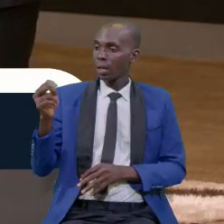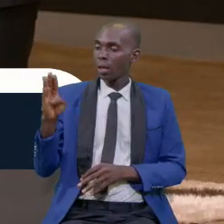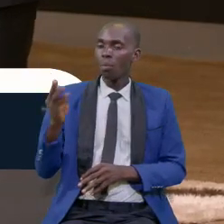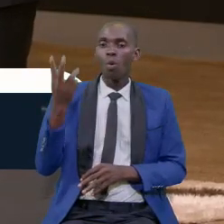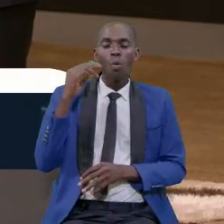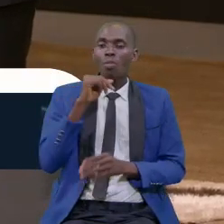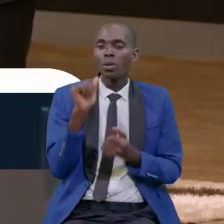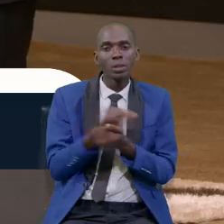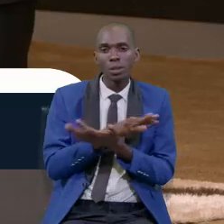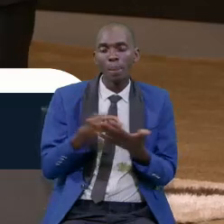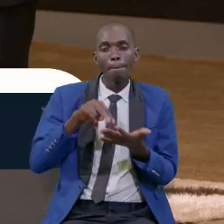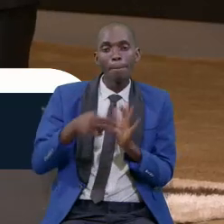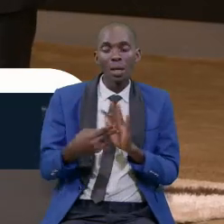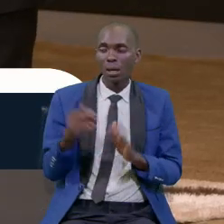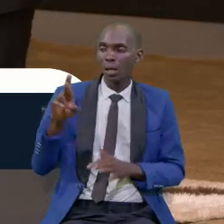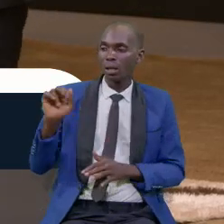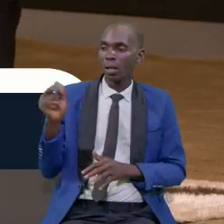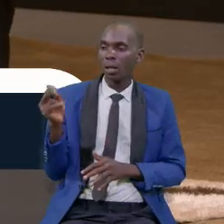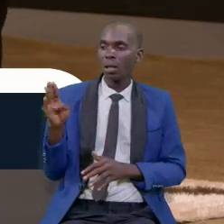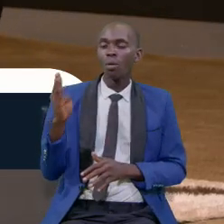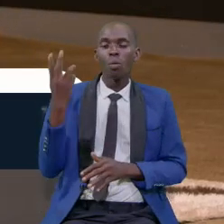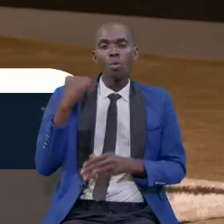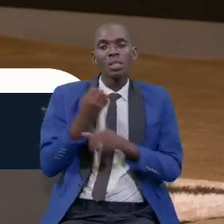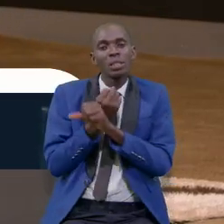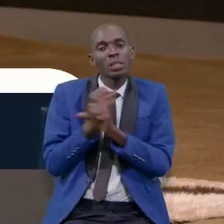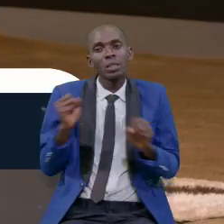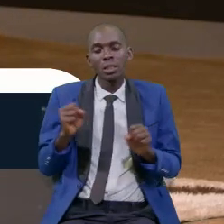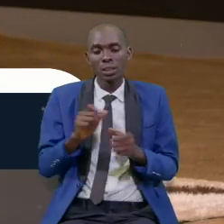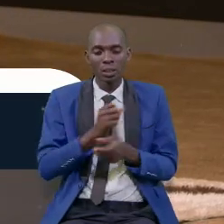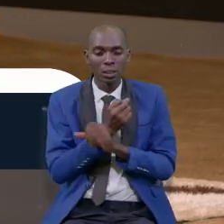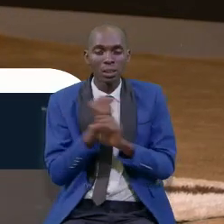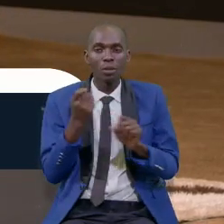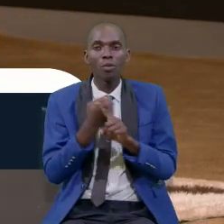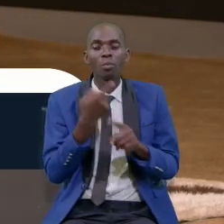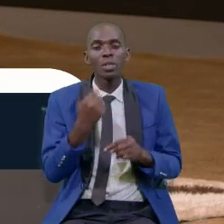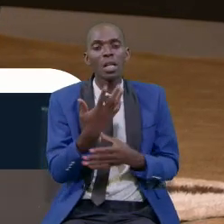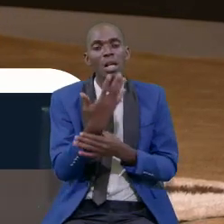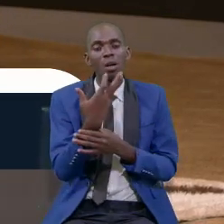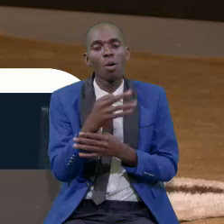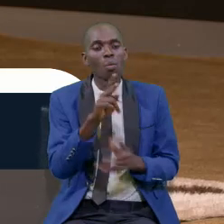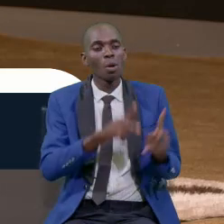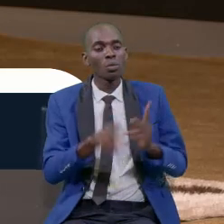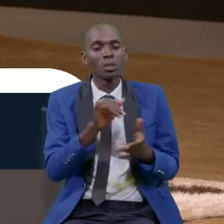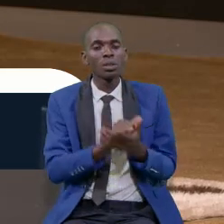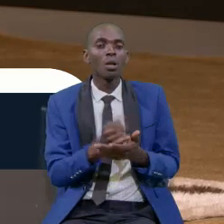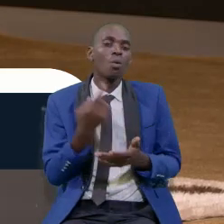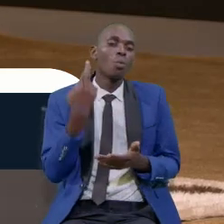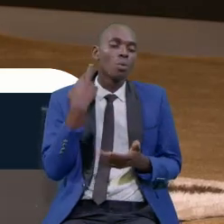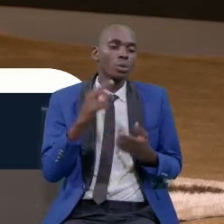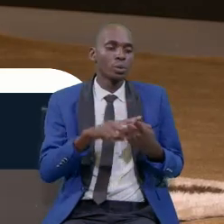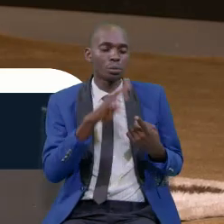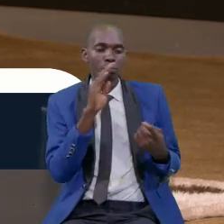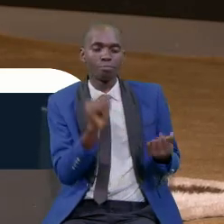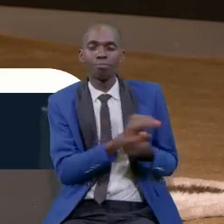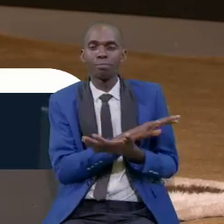was saved. She was transferred from the camp of the people who are perishing to the camp of the people who